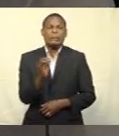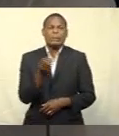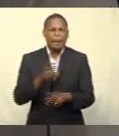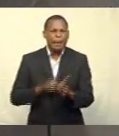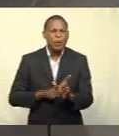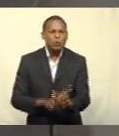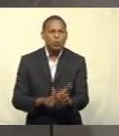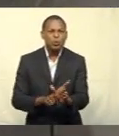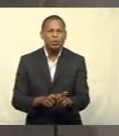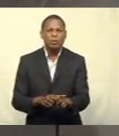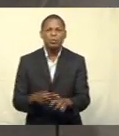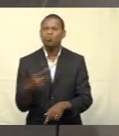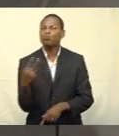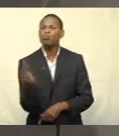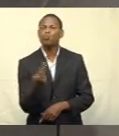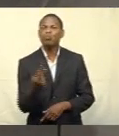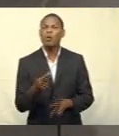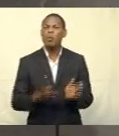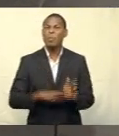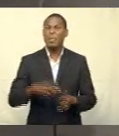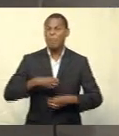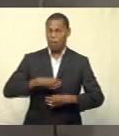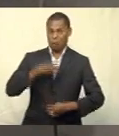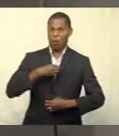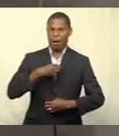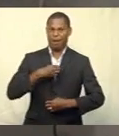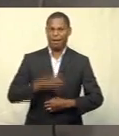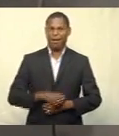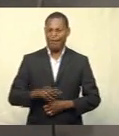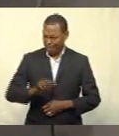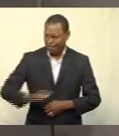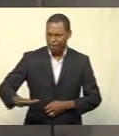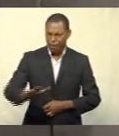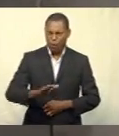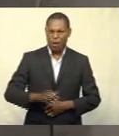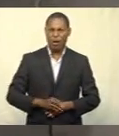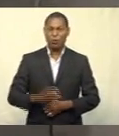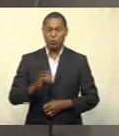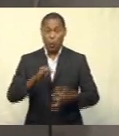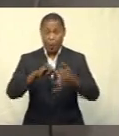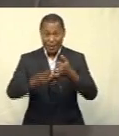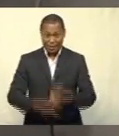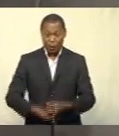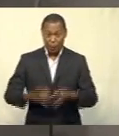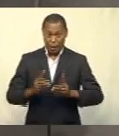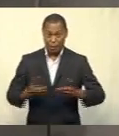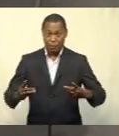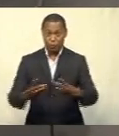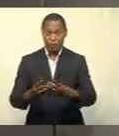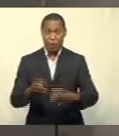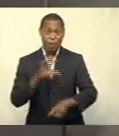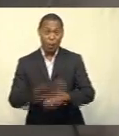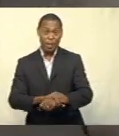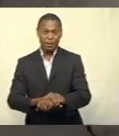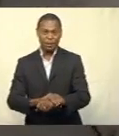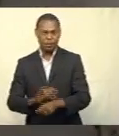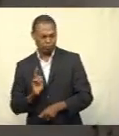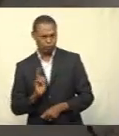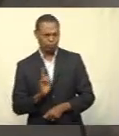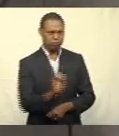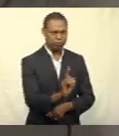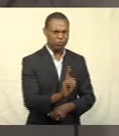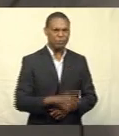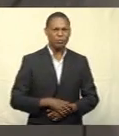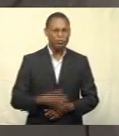in Nambua area. Immediately, the Southern Division officers were deployed, and to reinforce them, there were